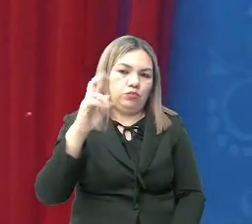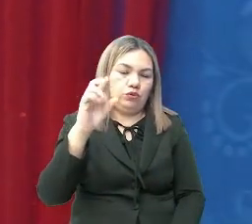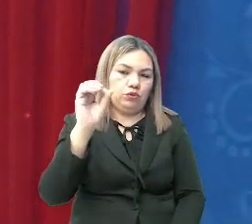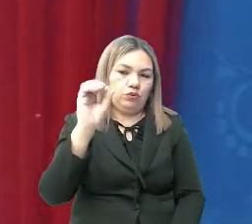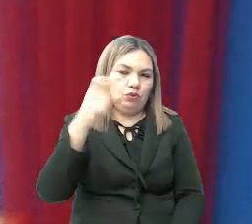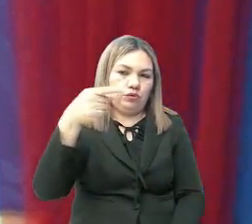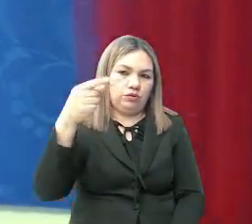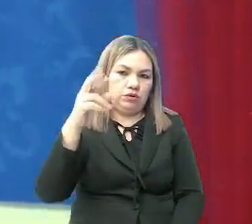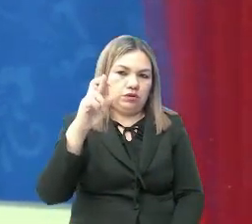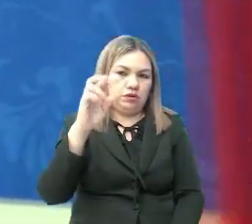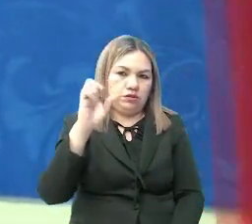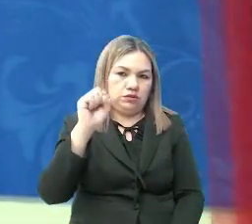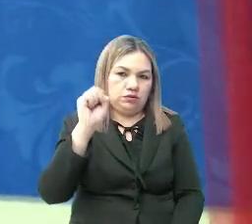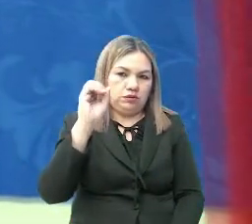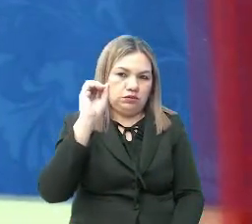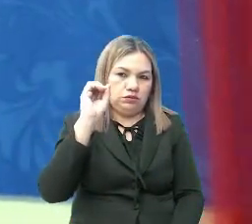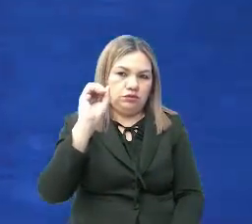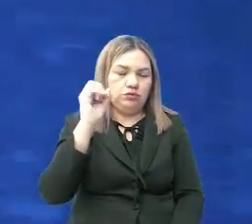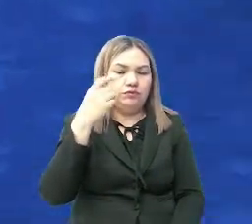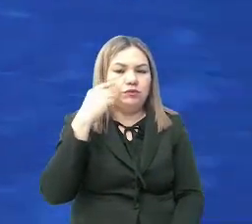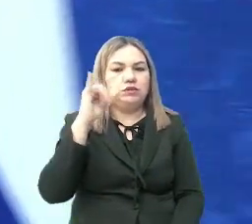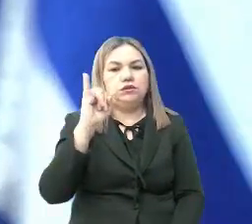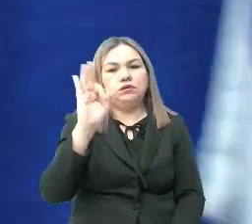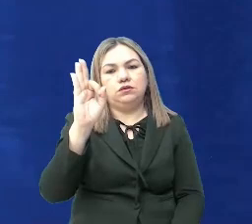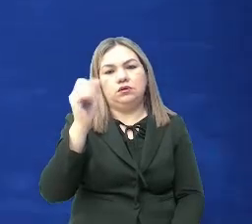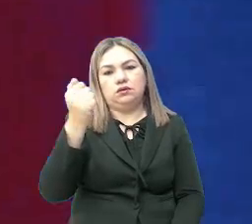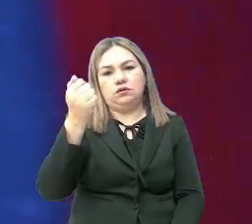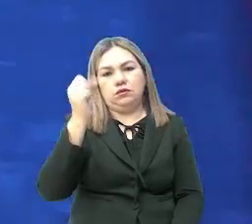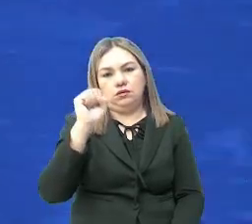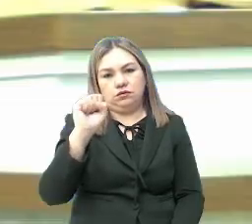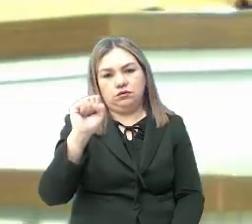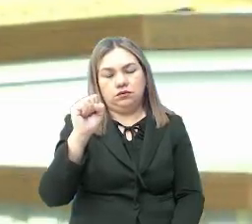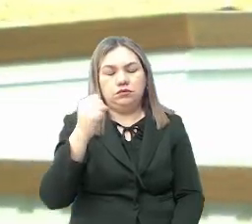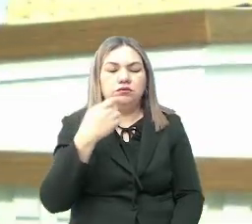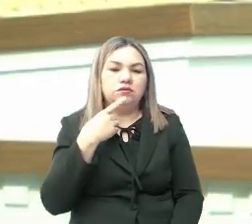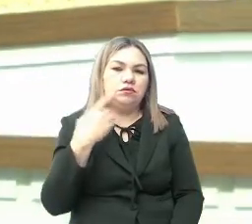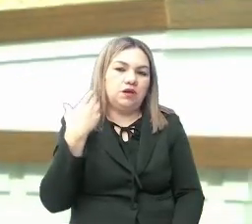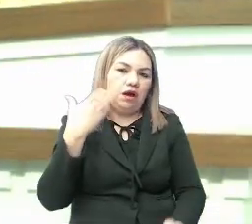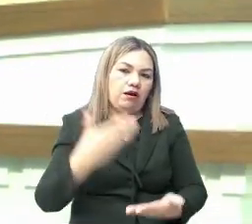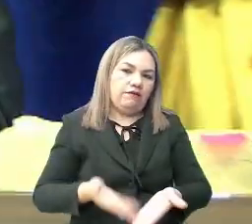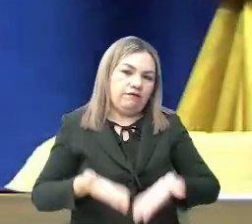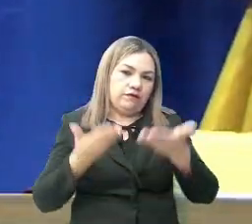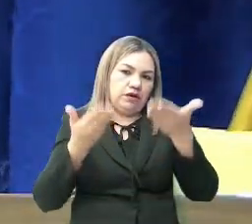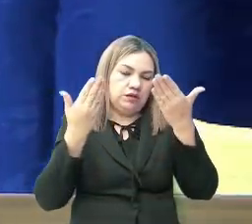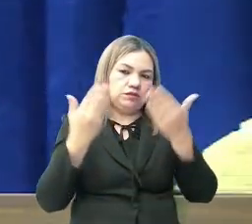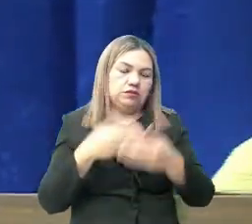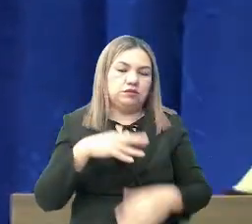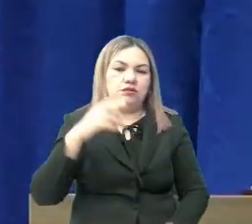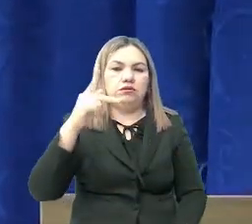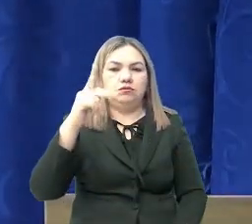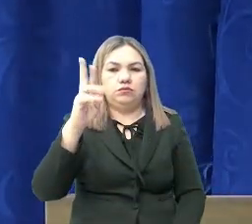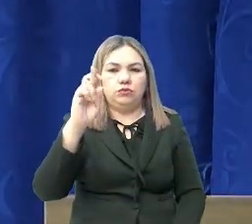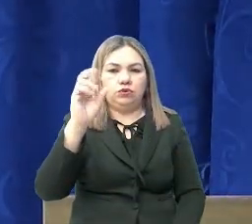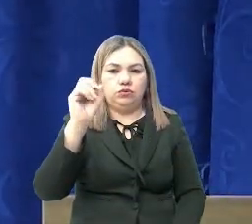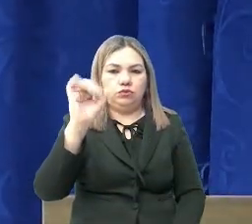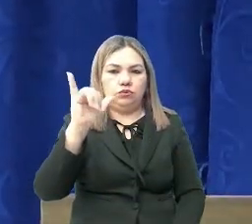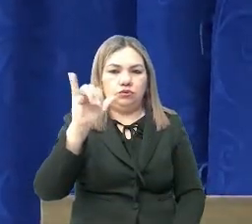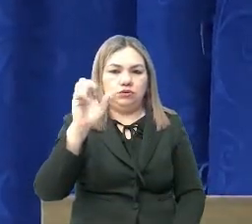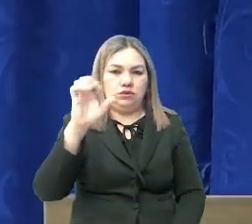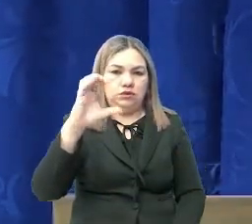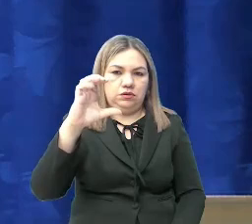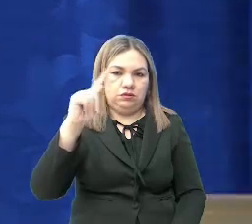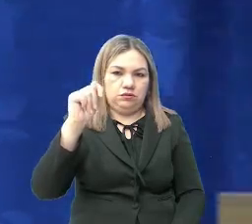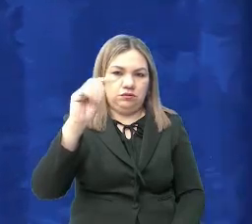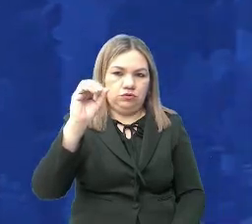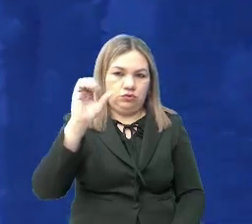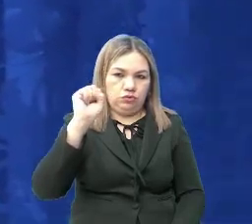consult Deborah. It means creative ideas, going forward, projects, growth.